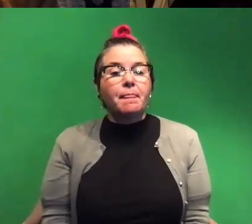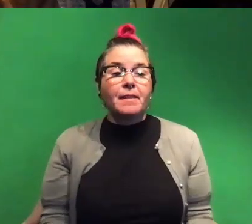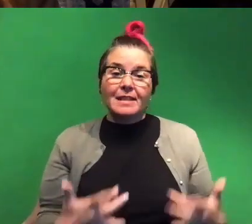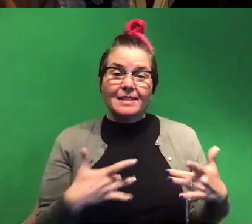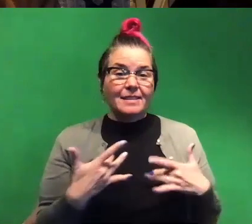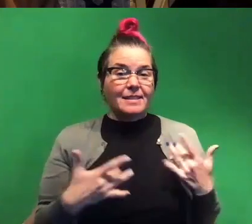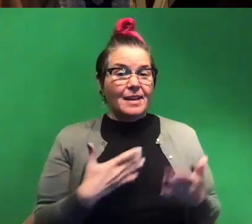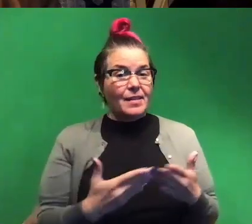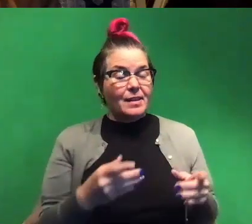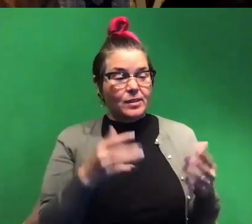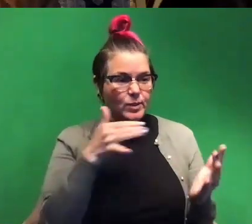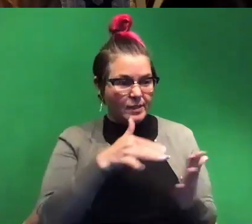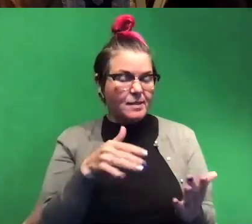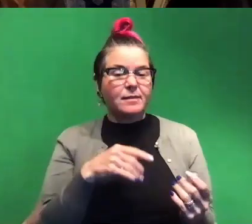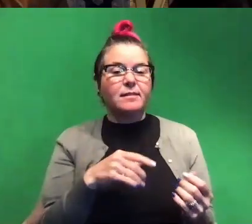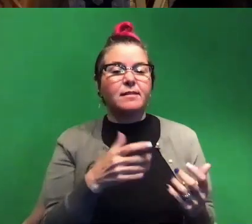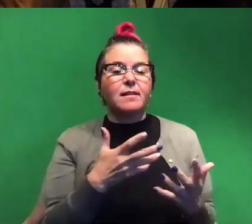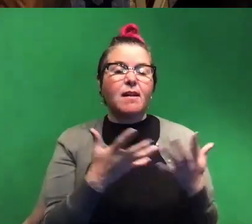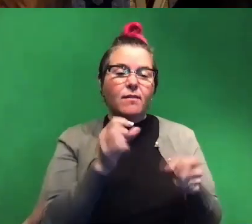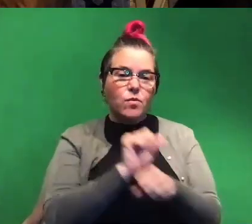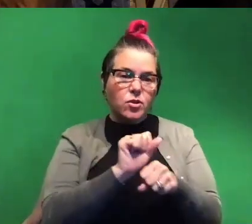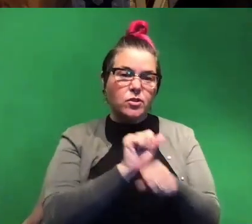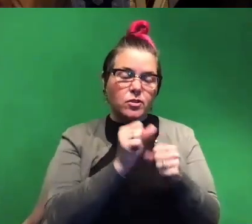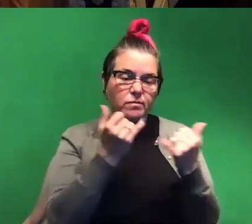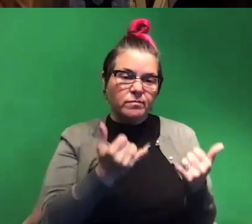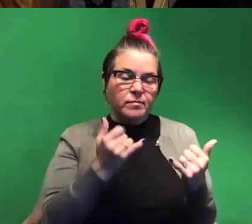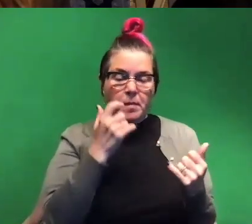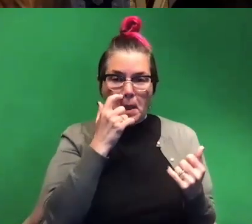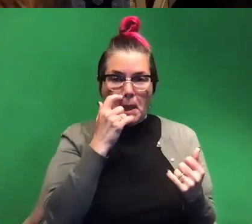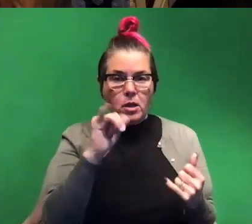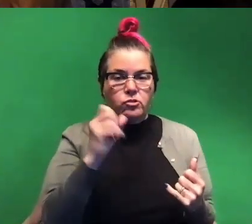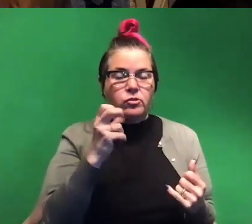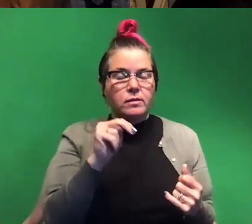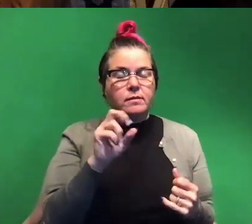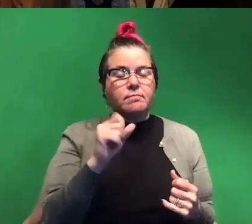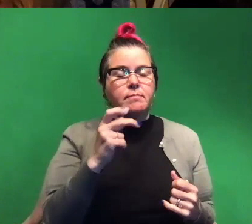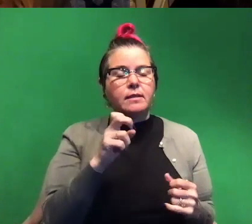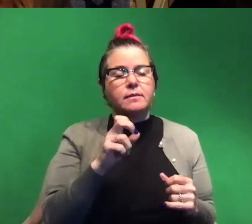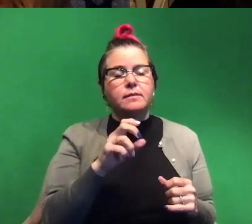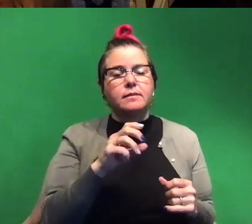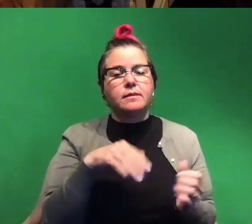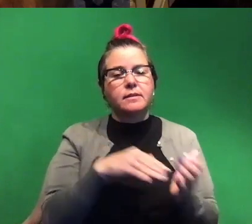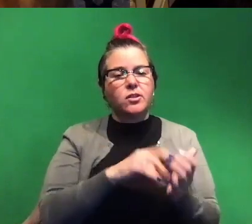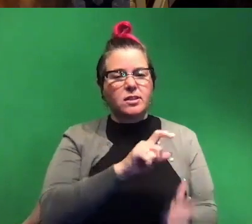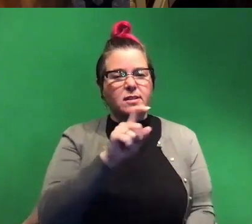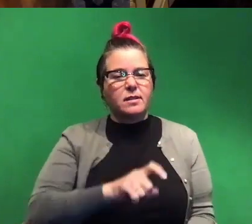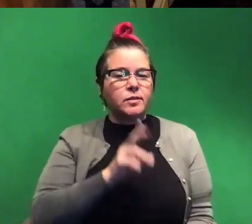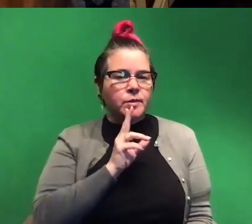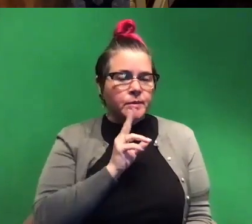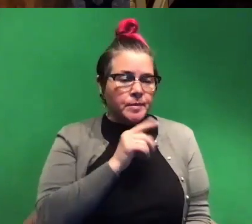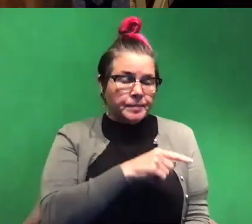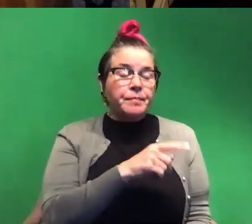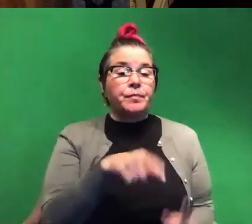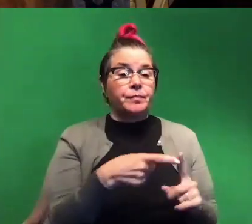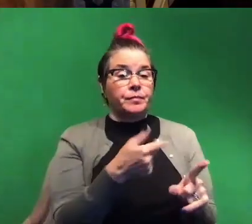thing to study, and there's a lot of work going on it at Johnson Space Center in Texas. So when you're